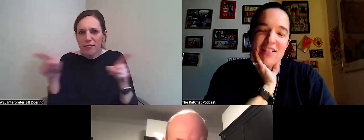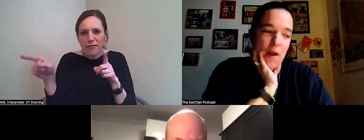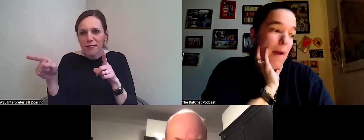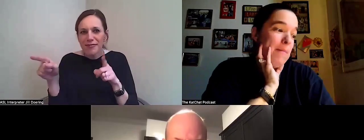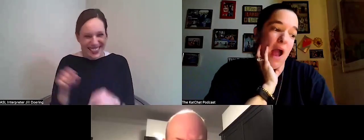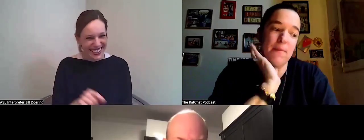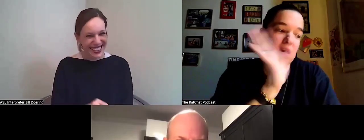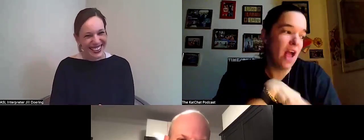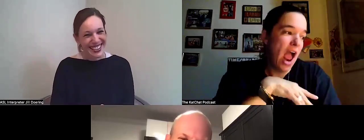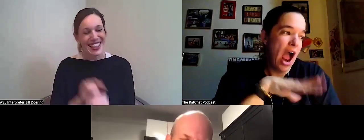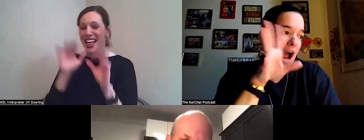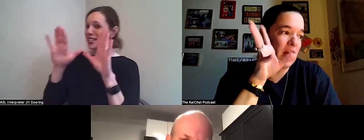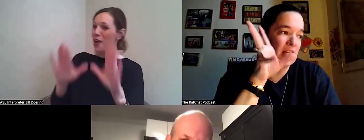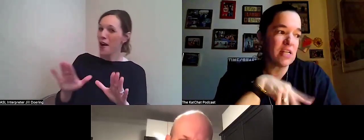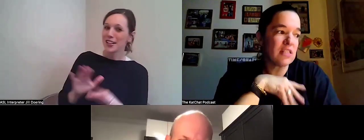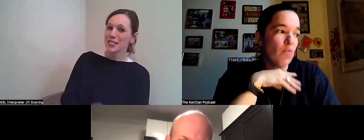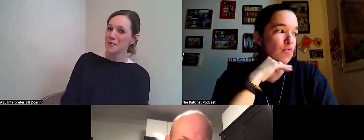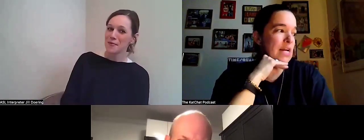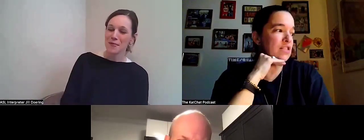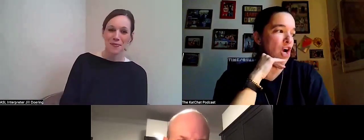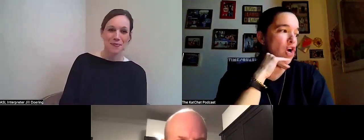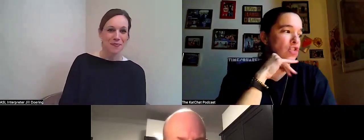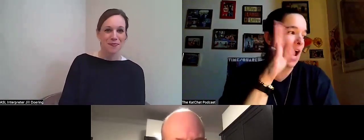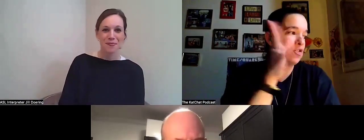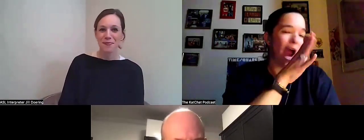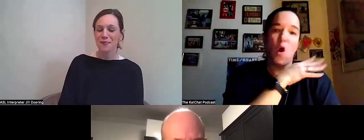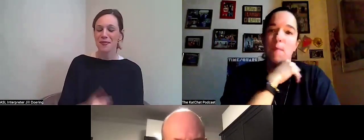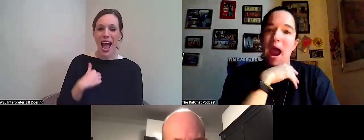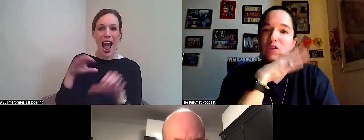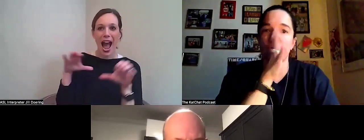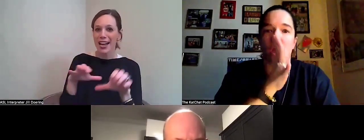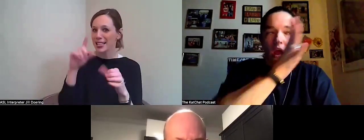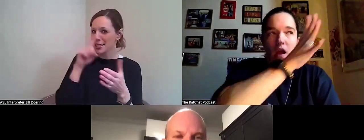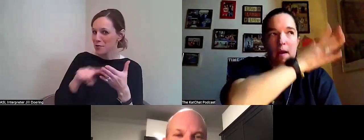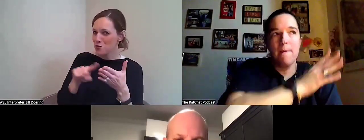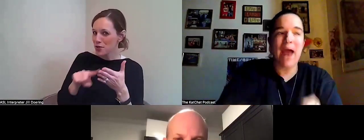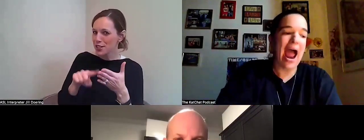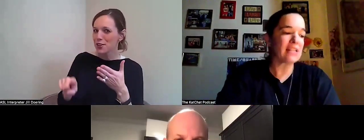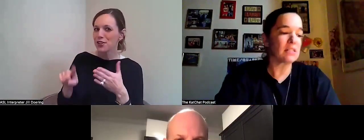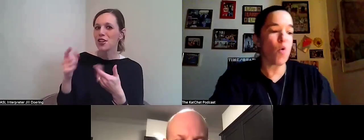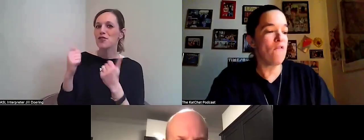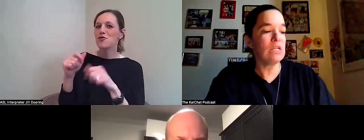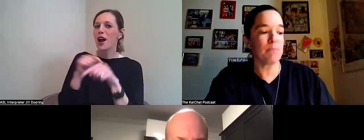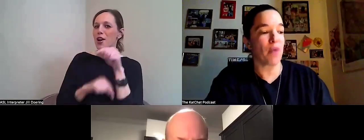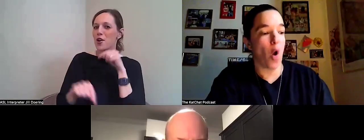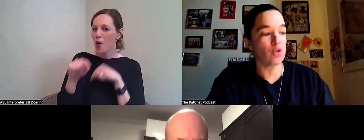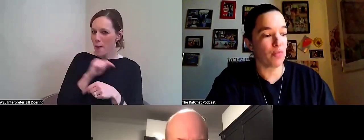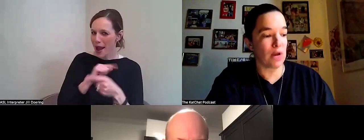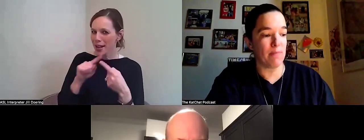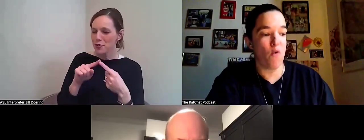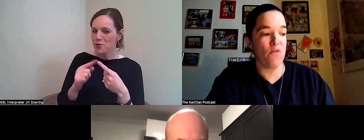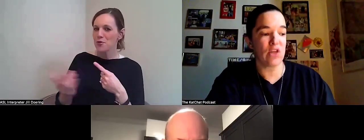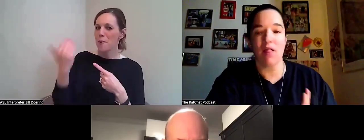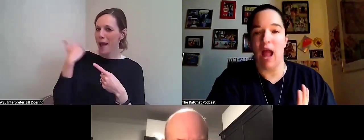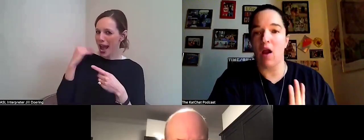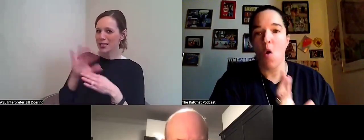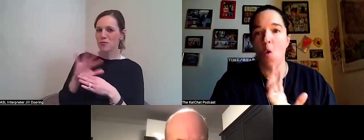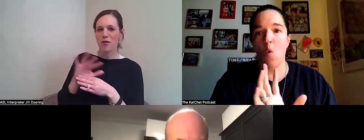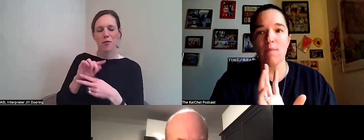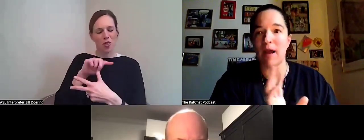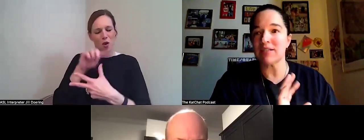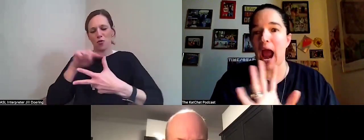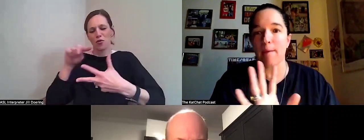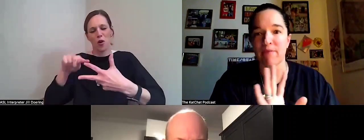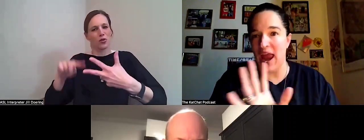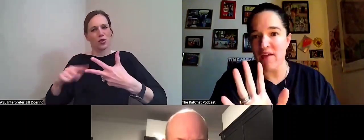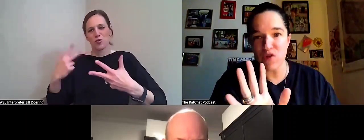That's awesome. And I did some research and try to go back to the past movies, but those three movies are like